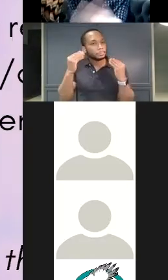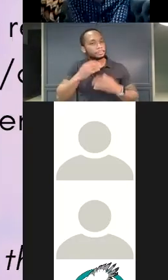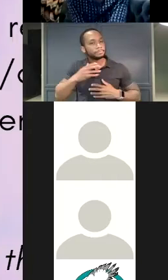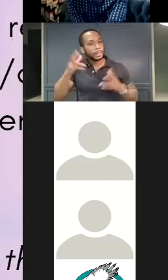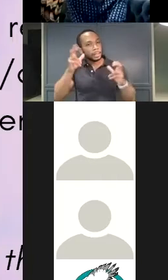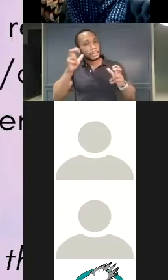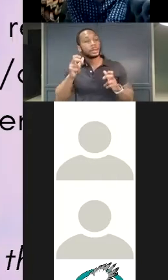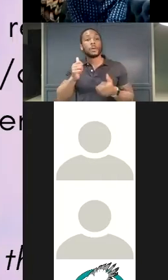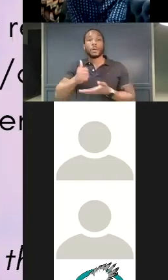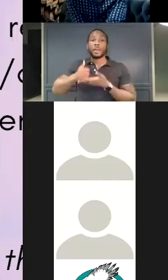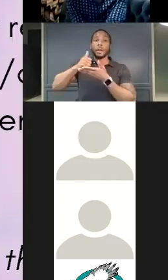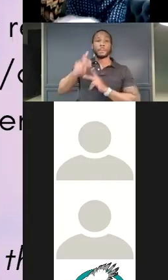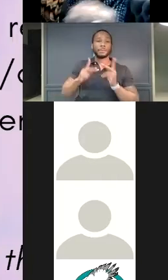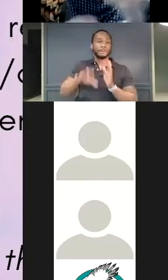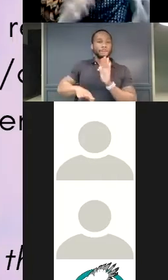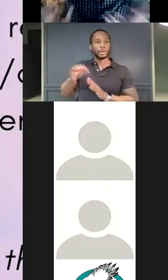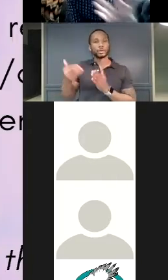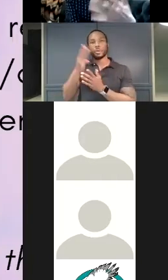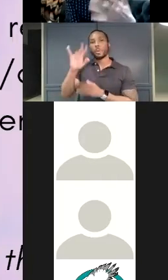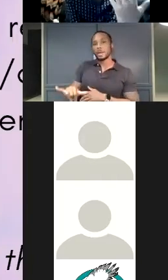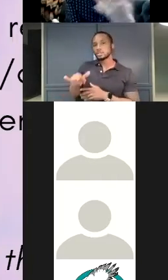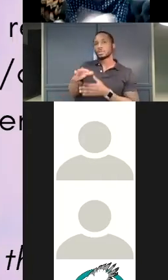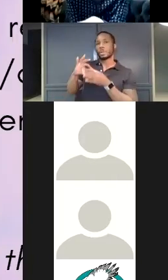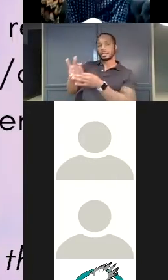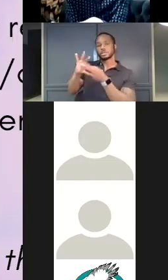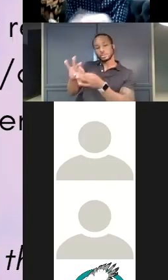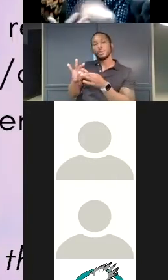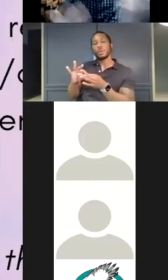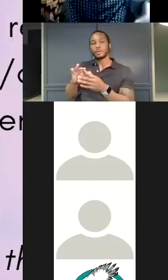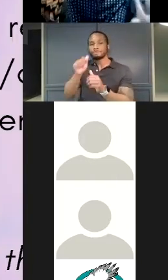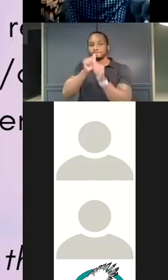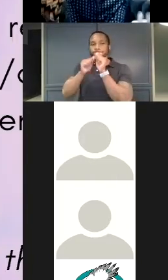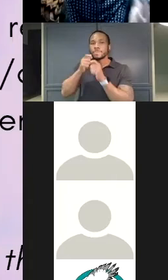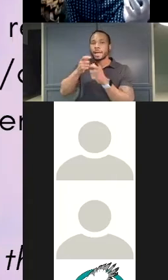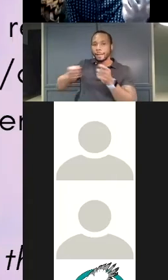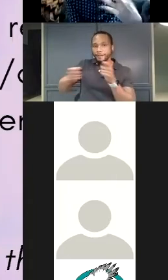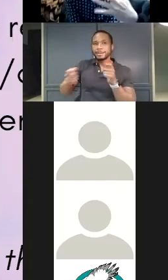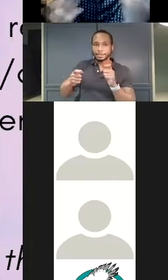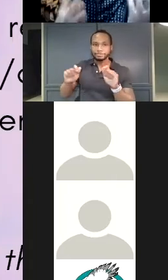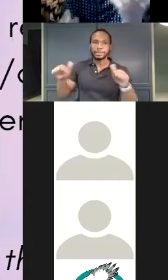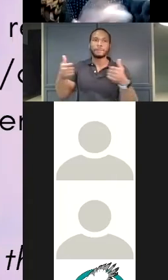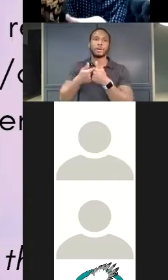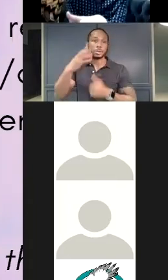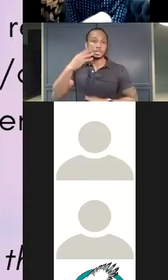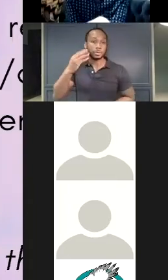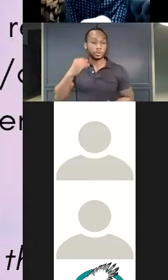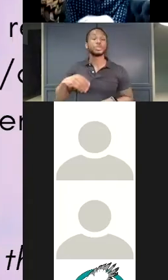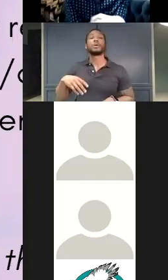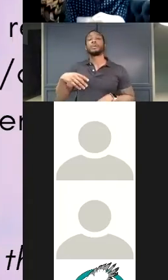of relating to and dealing with difficult experiences. So in the Healing Voices Network, folks